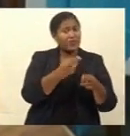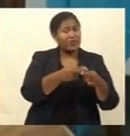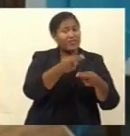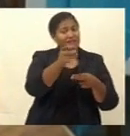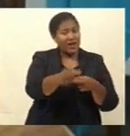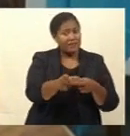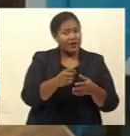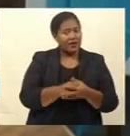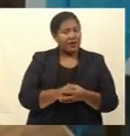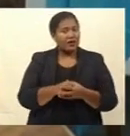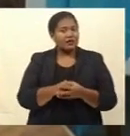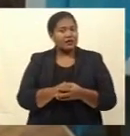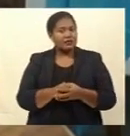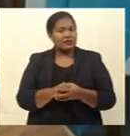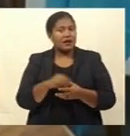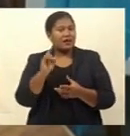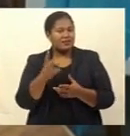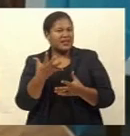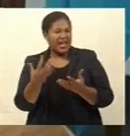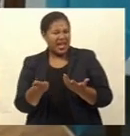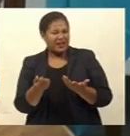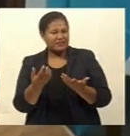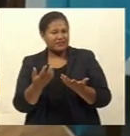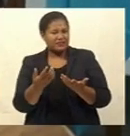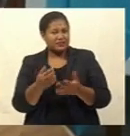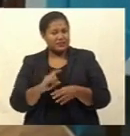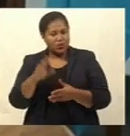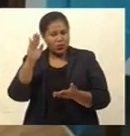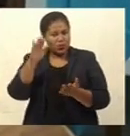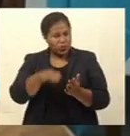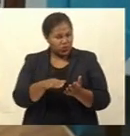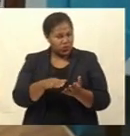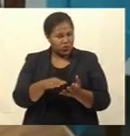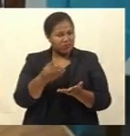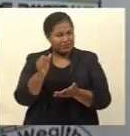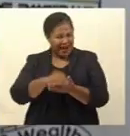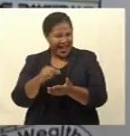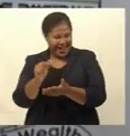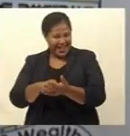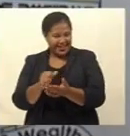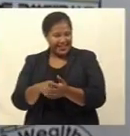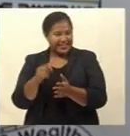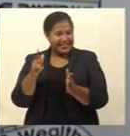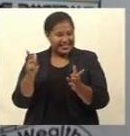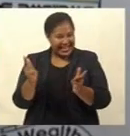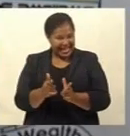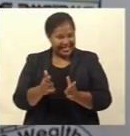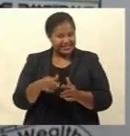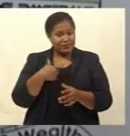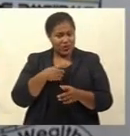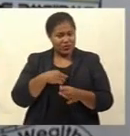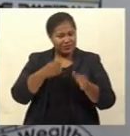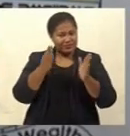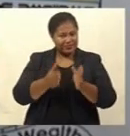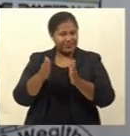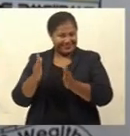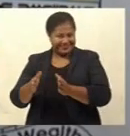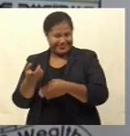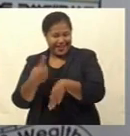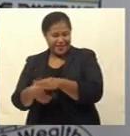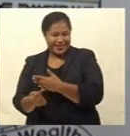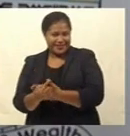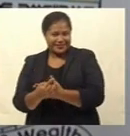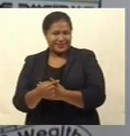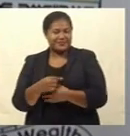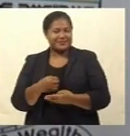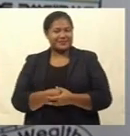but also there is subdued demand due to the particular situation that we have now. This year, with the current situation we've got,